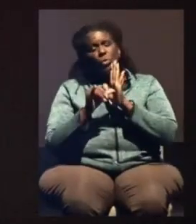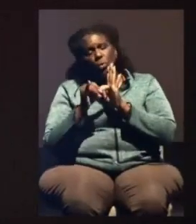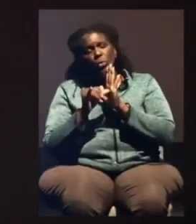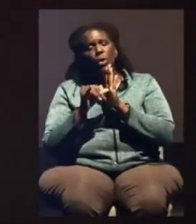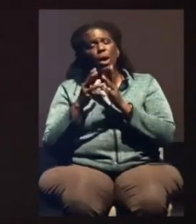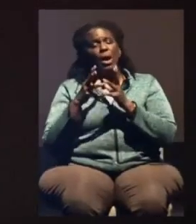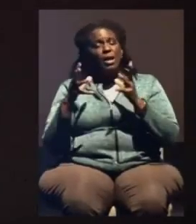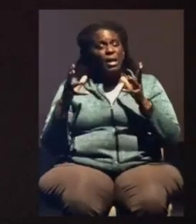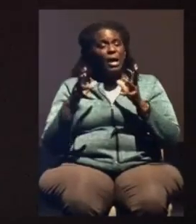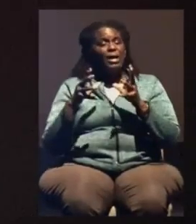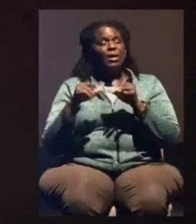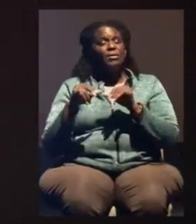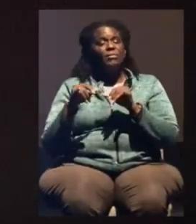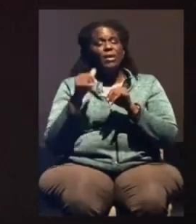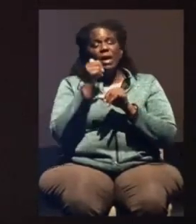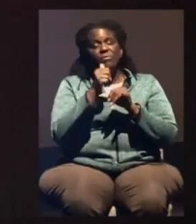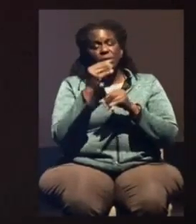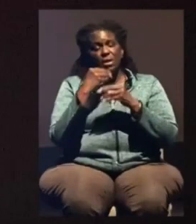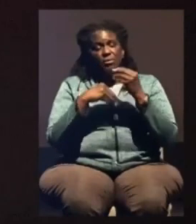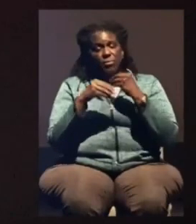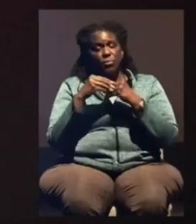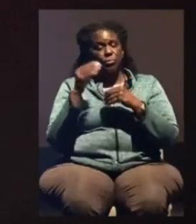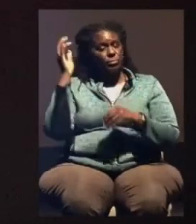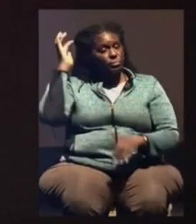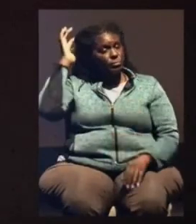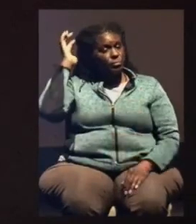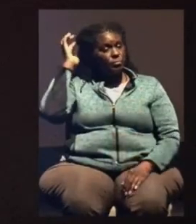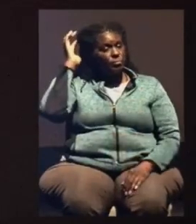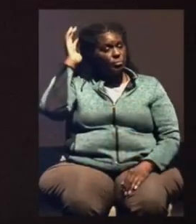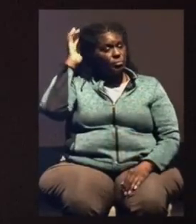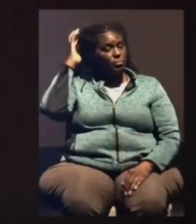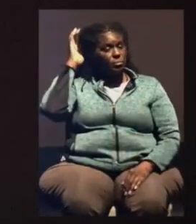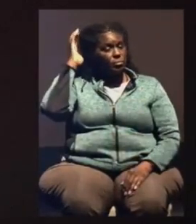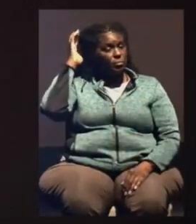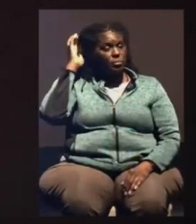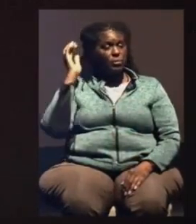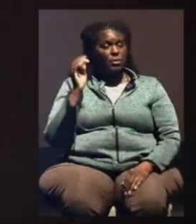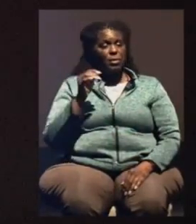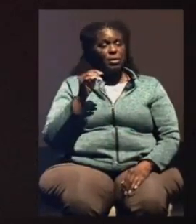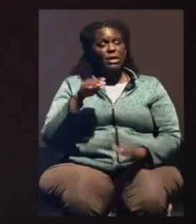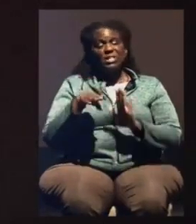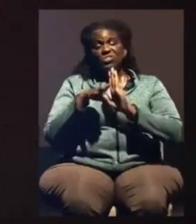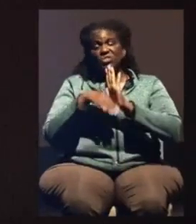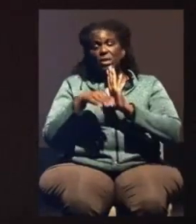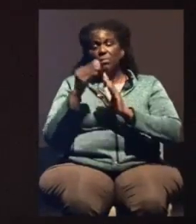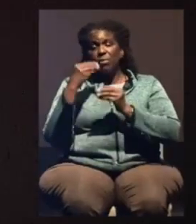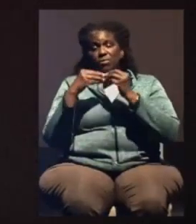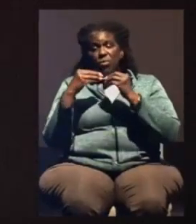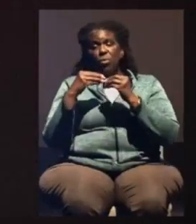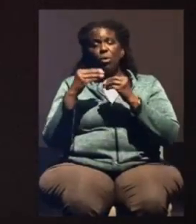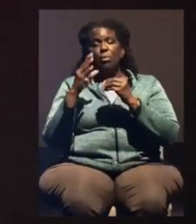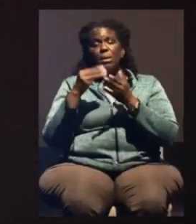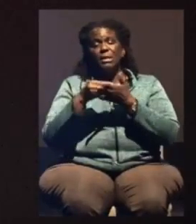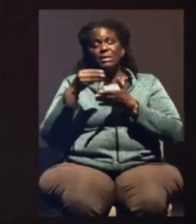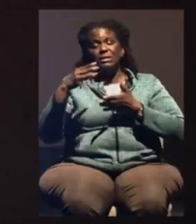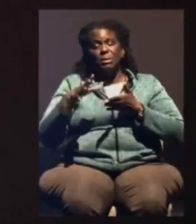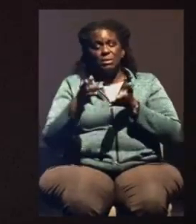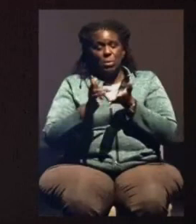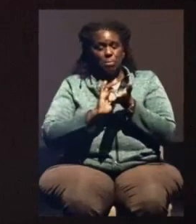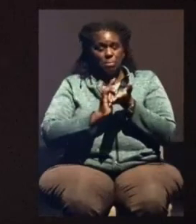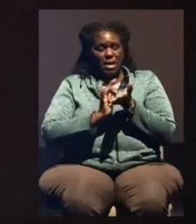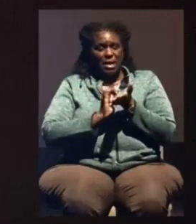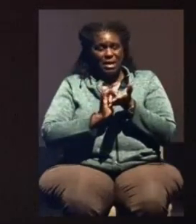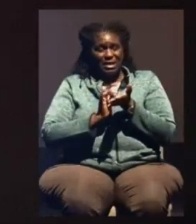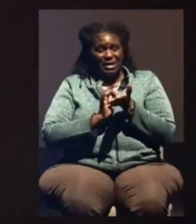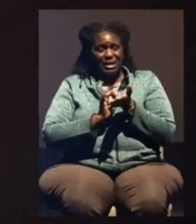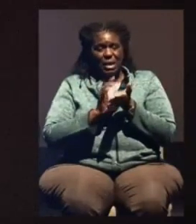a lot of very common food items. And we also, it's cheap food, but it's also very expensive medical care. I mean,